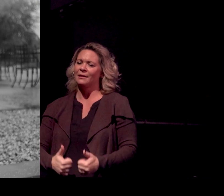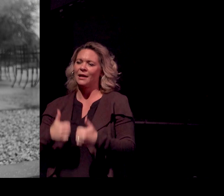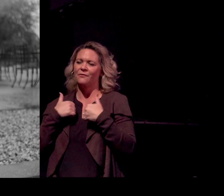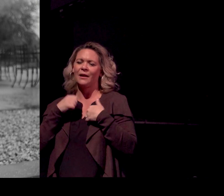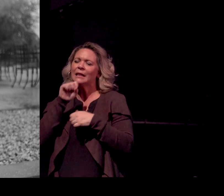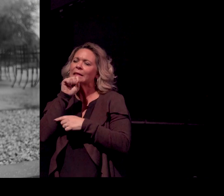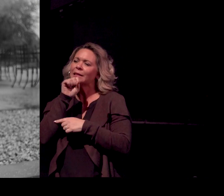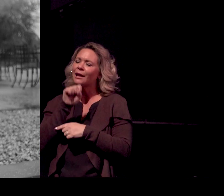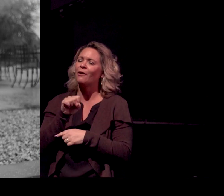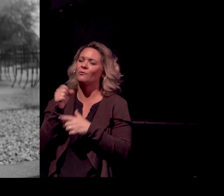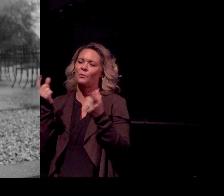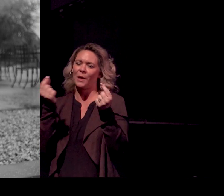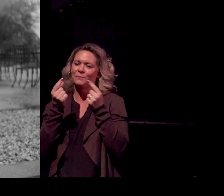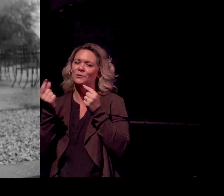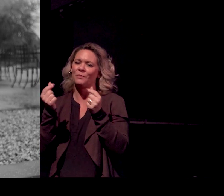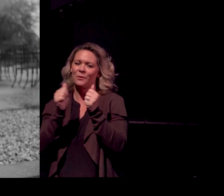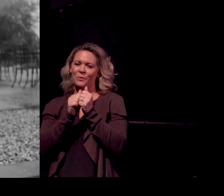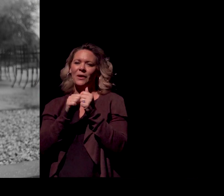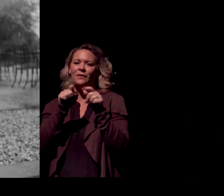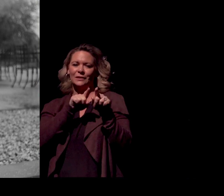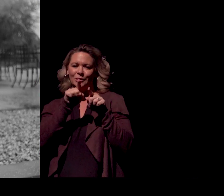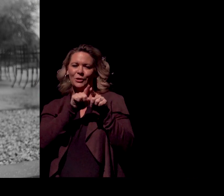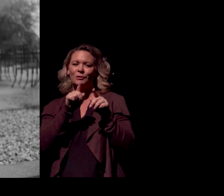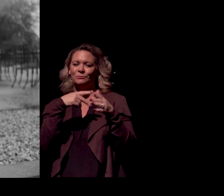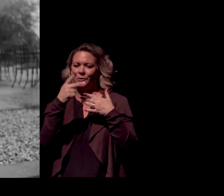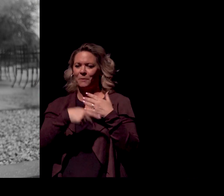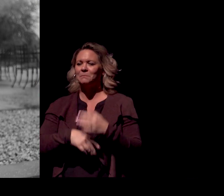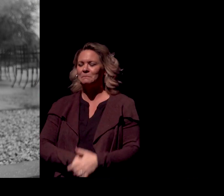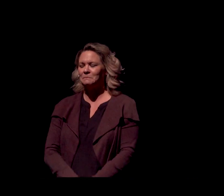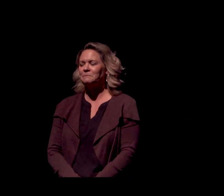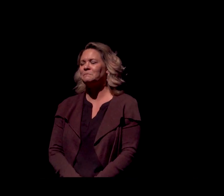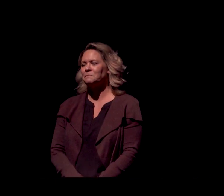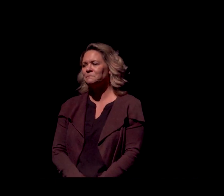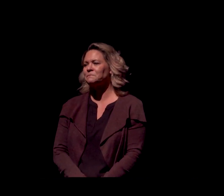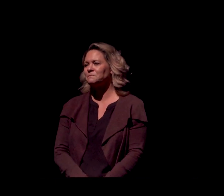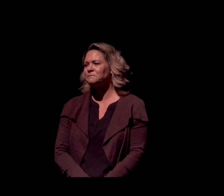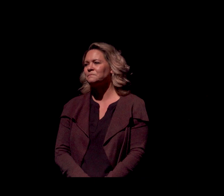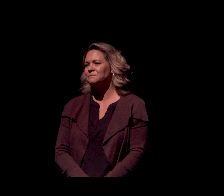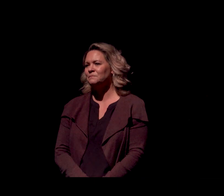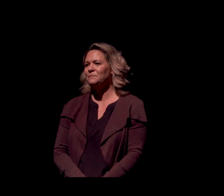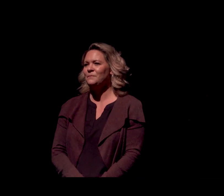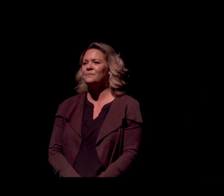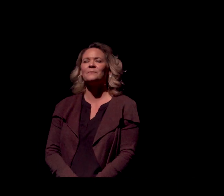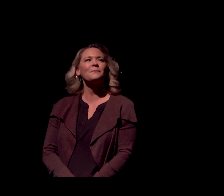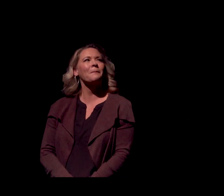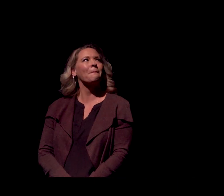really impacted my life, and I've loved what I've been doing over with STARS.